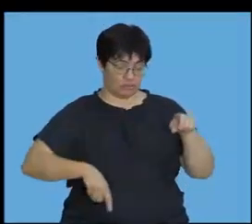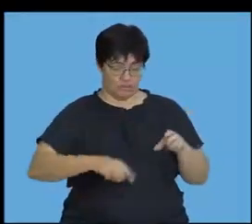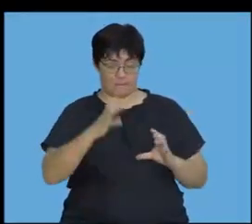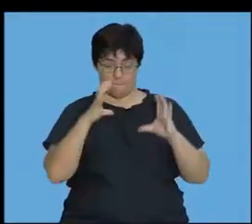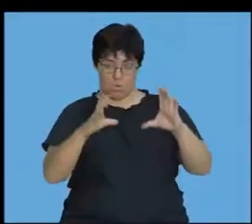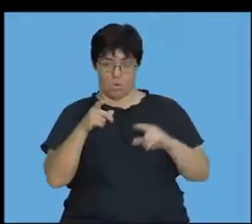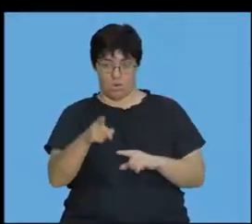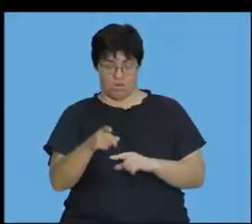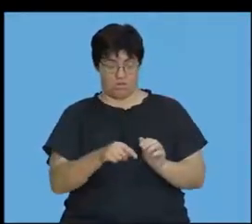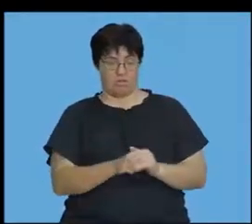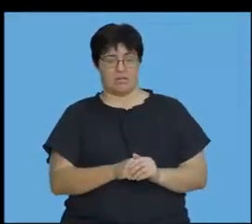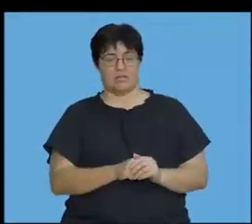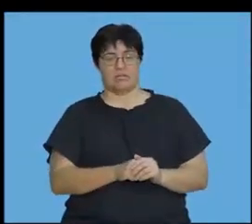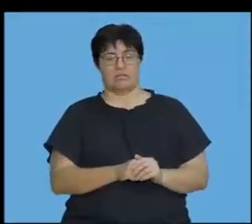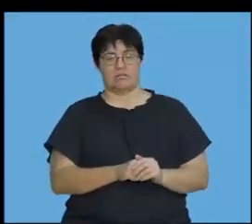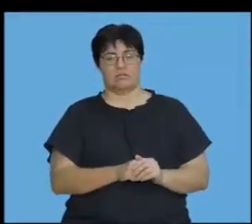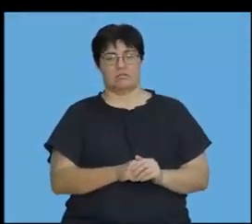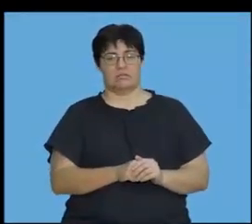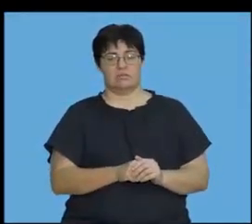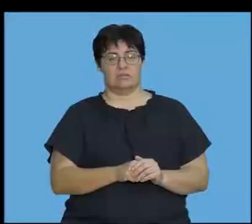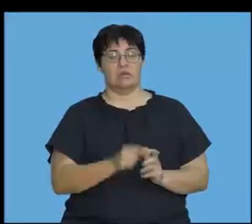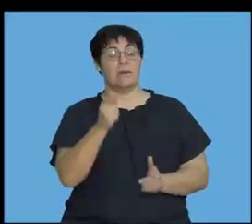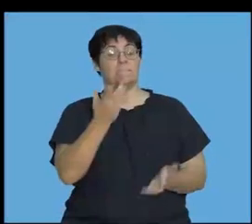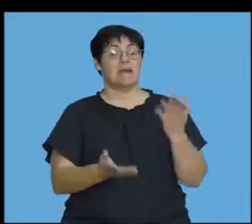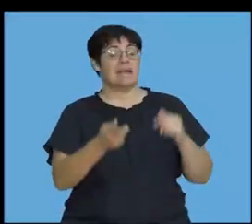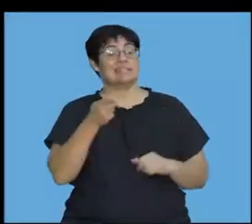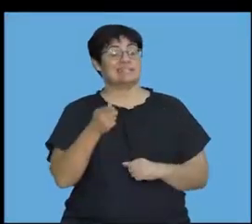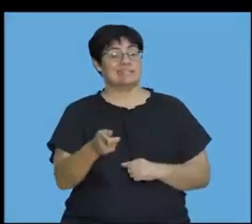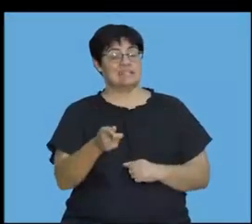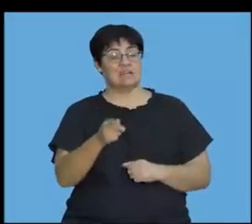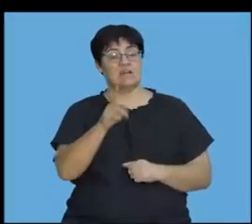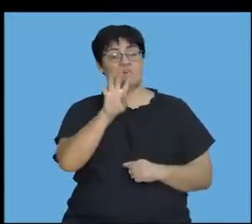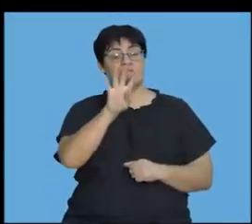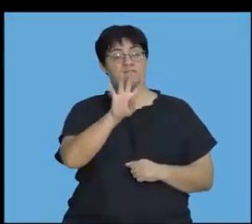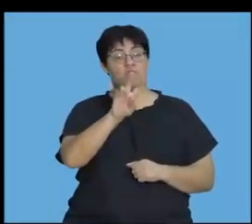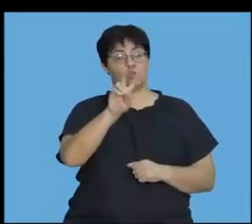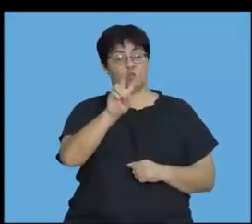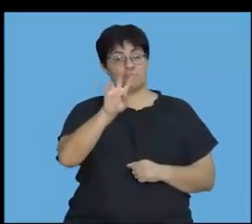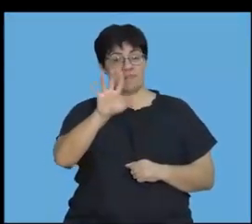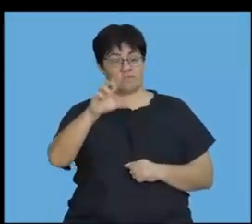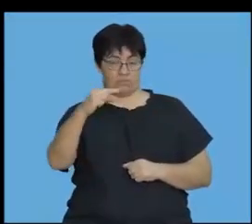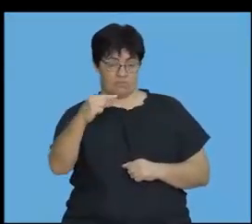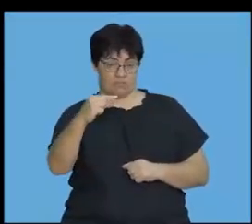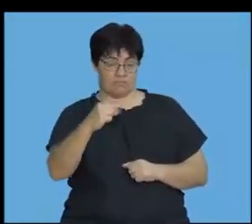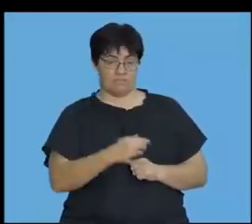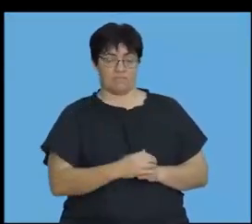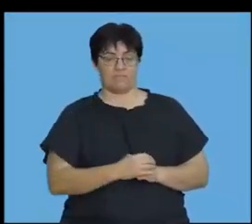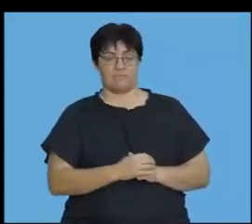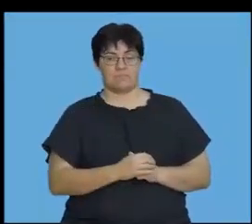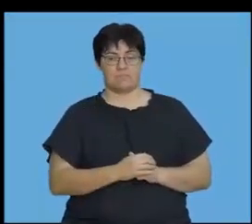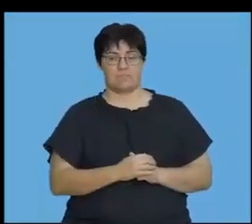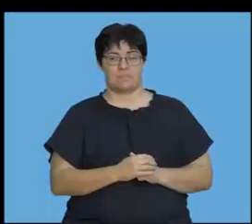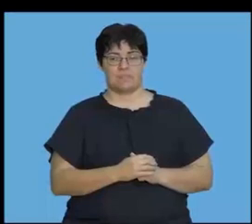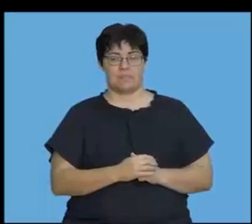ball, okay? The ball has a mass of 425 grams.